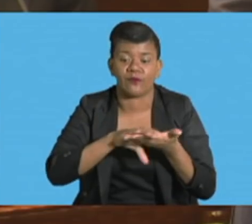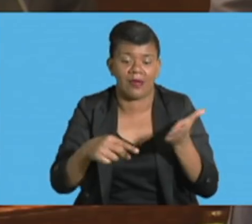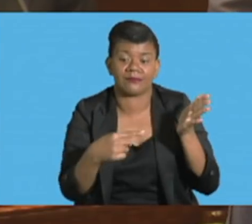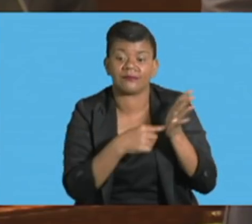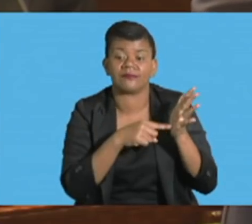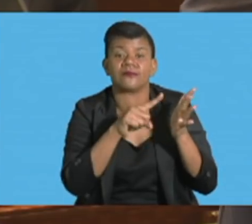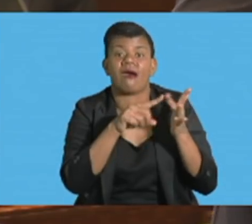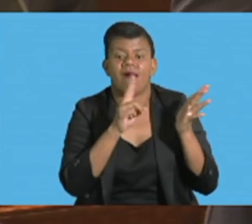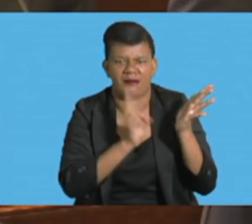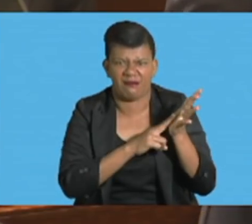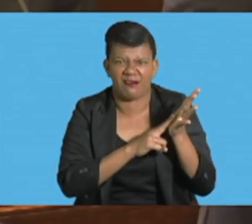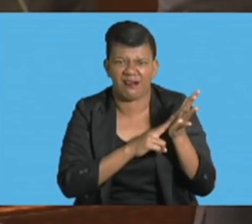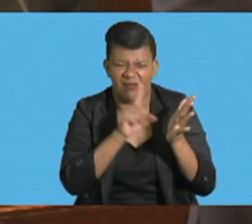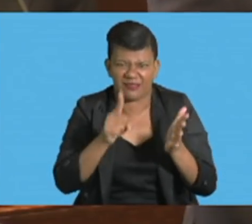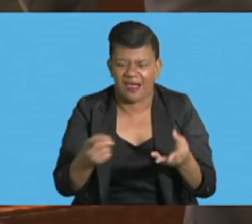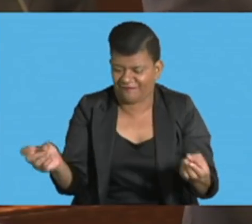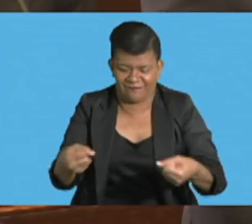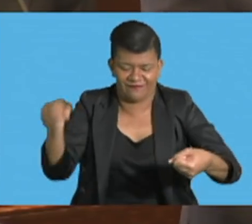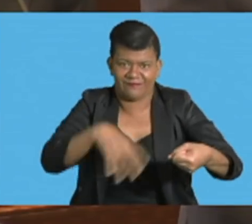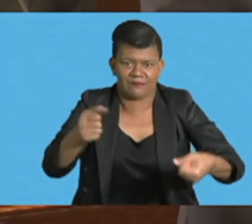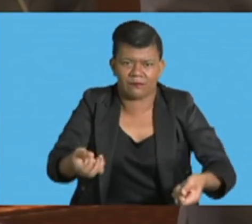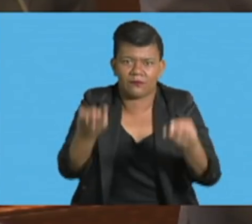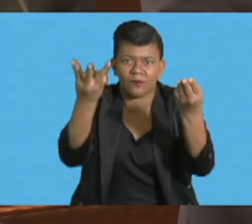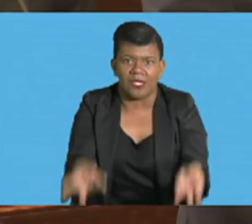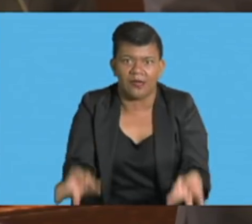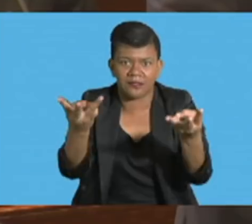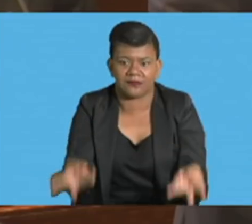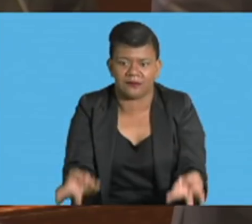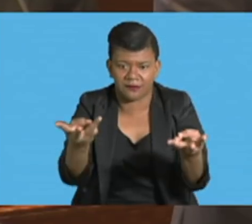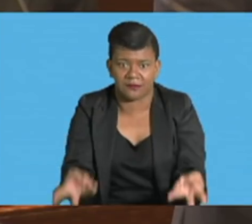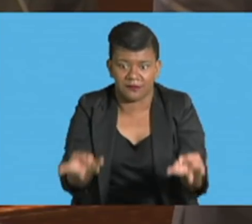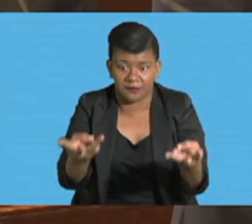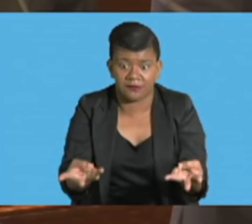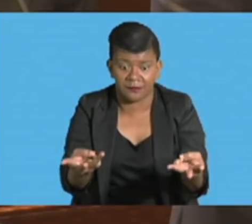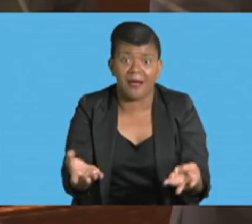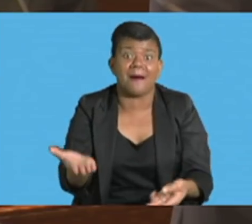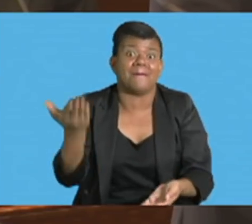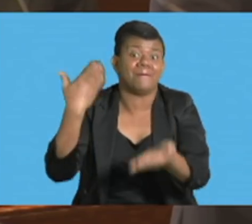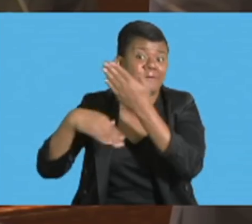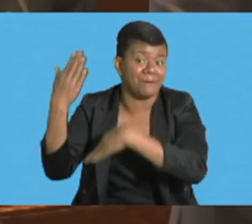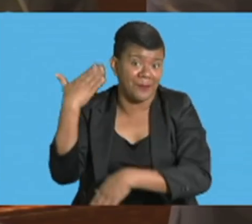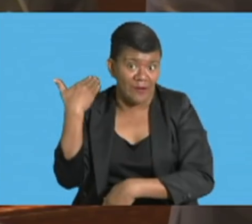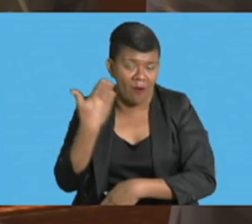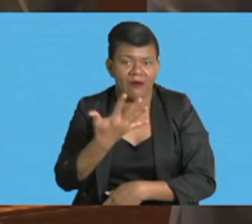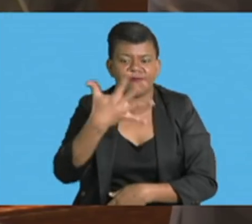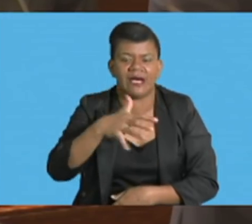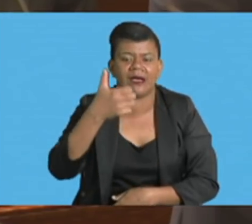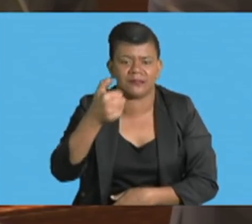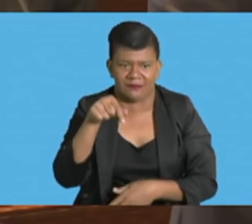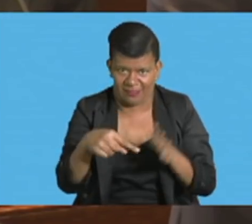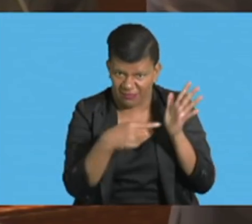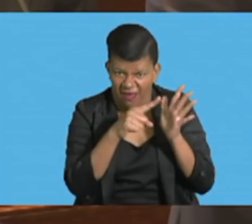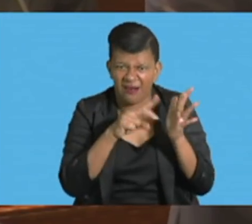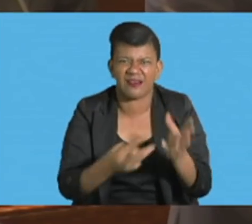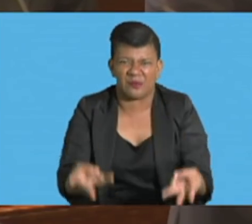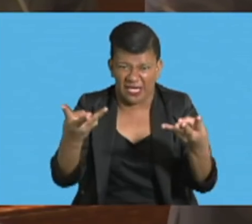Now, the forecasted market price of sugar is currently hovering around $56 per ton. So that's around $30